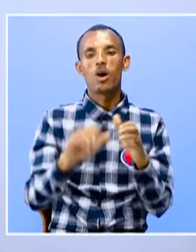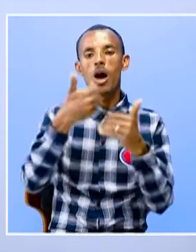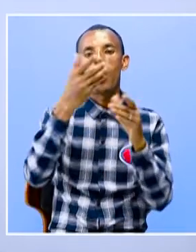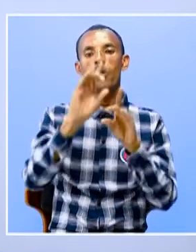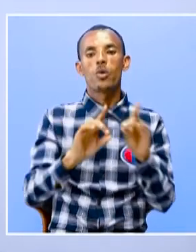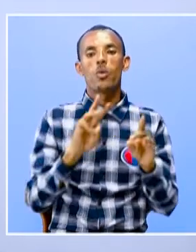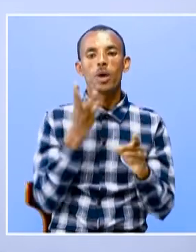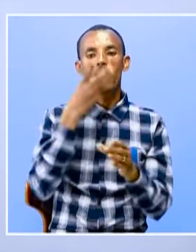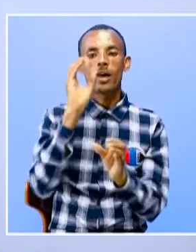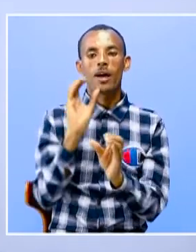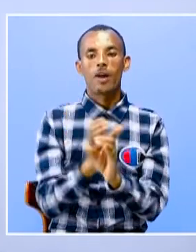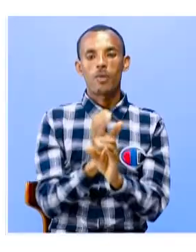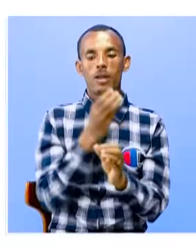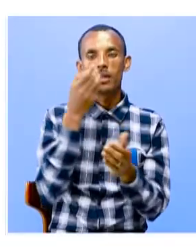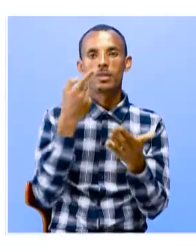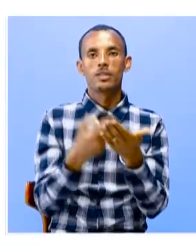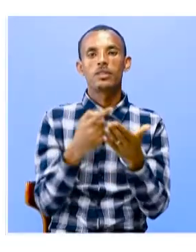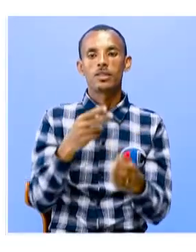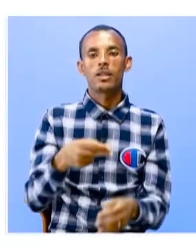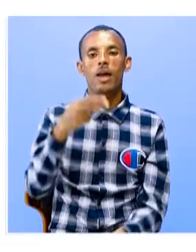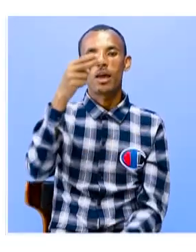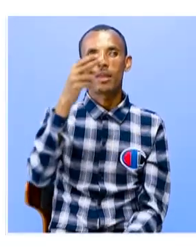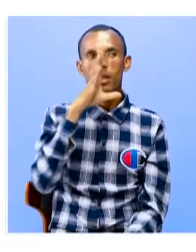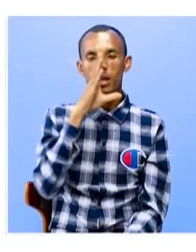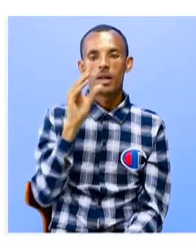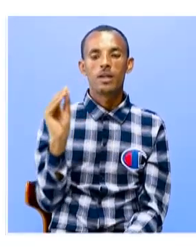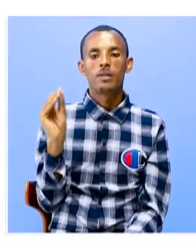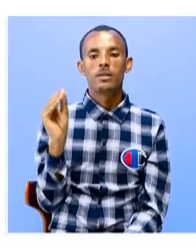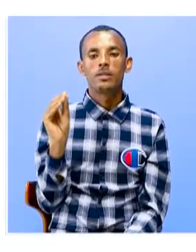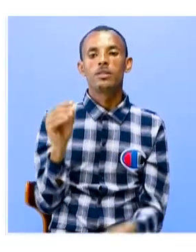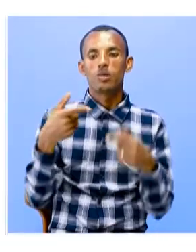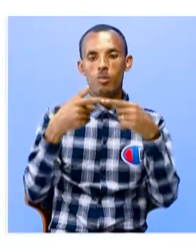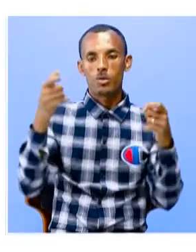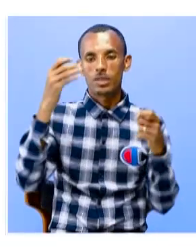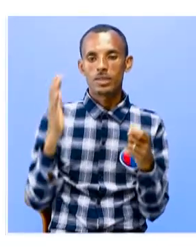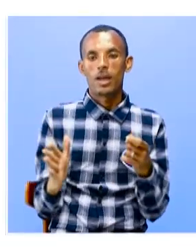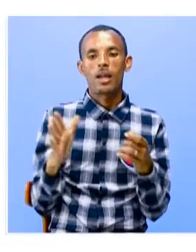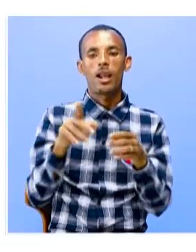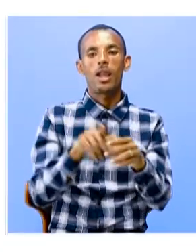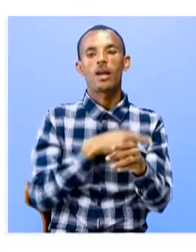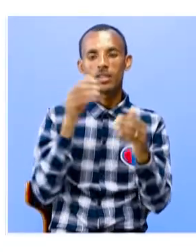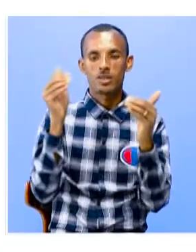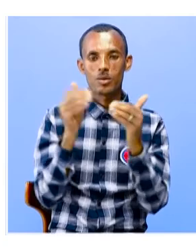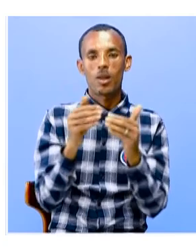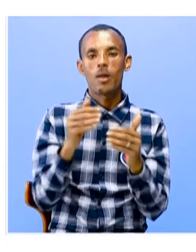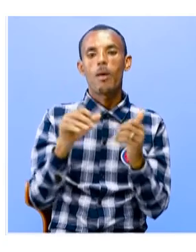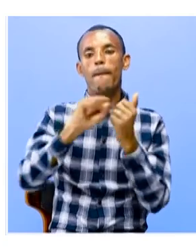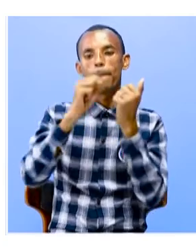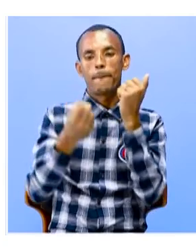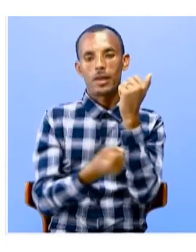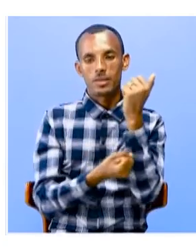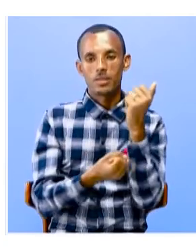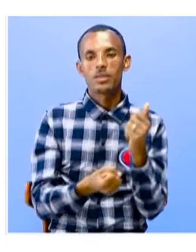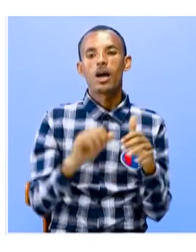you calculate this one, the height, and the opposite side length will be this one, it is the base.